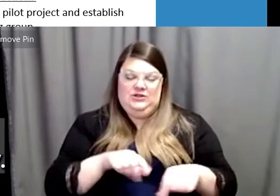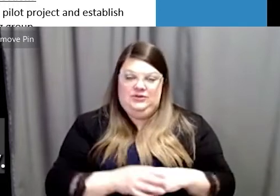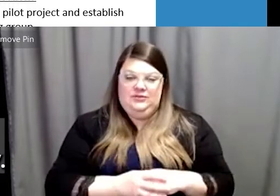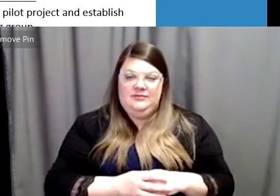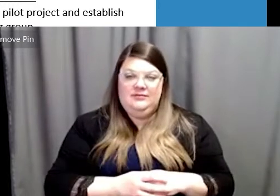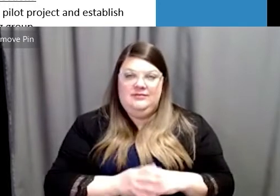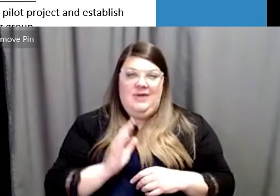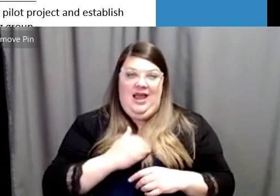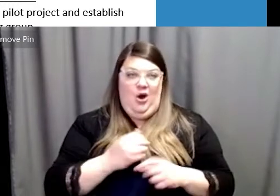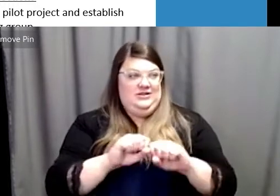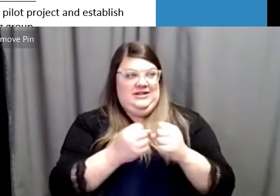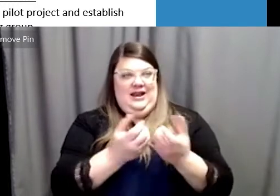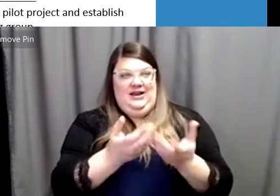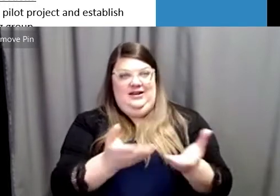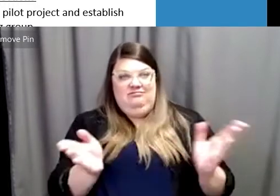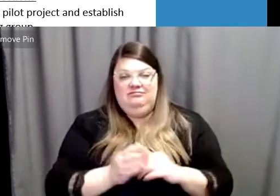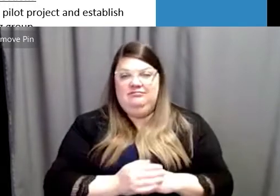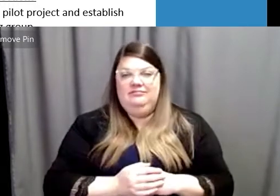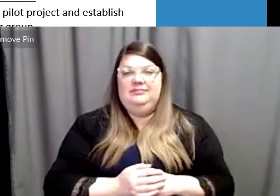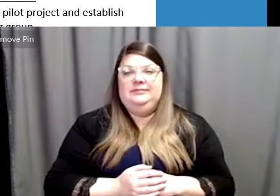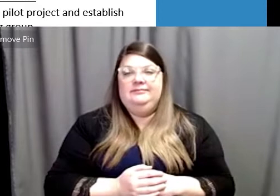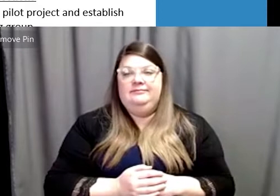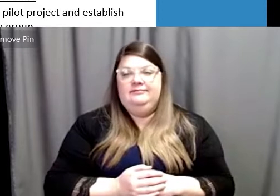our society. So